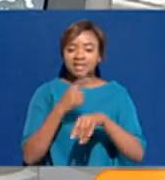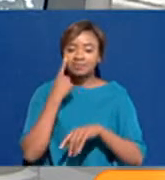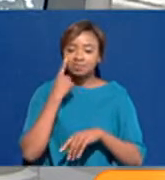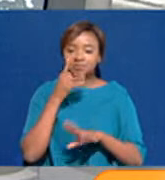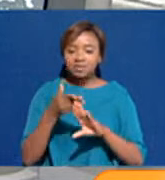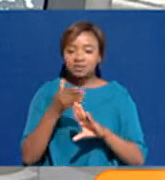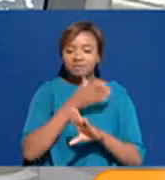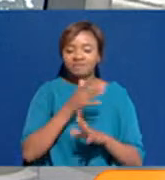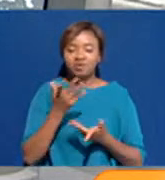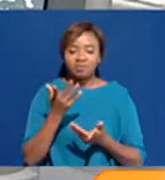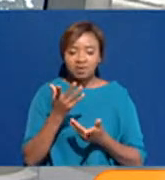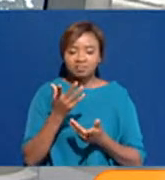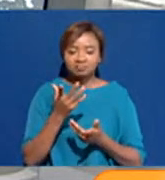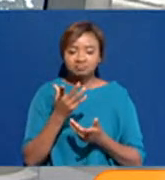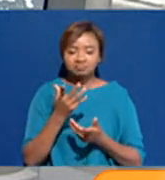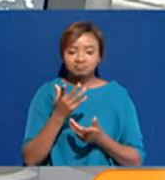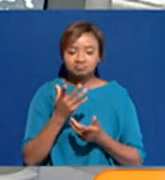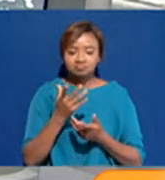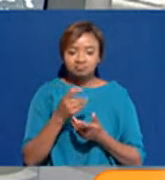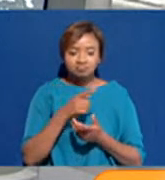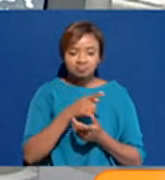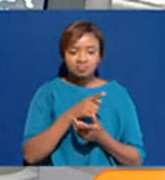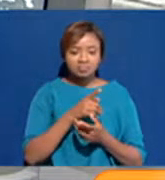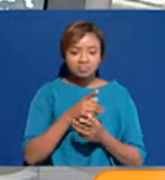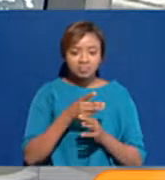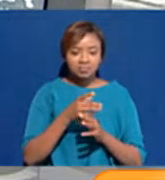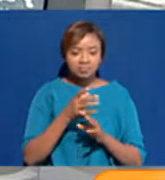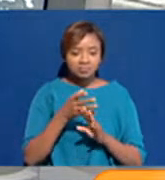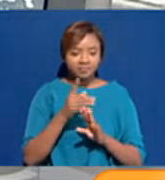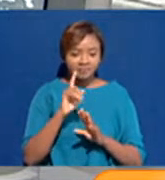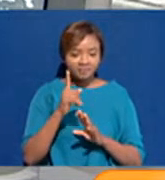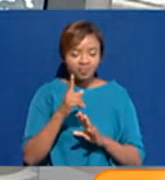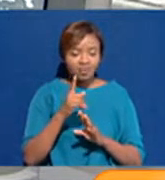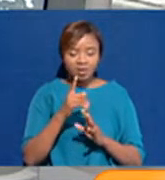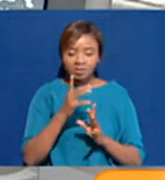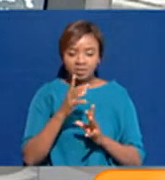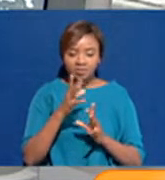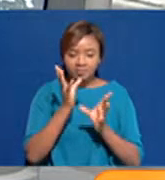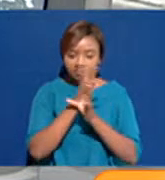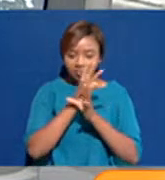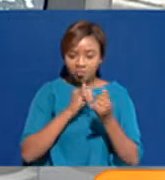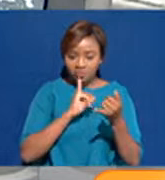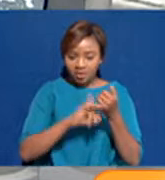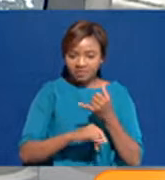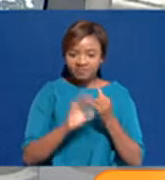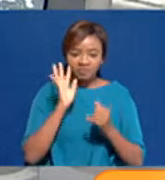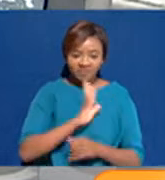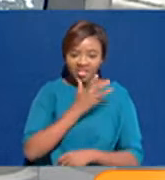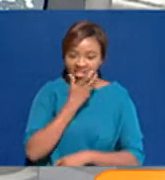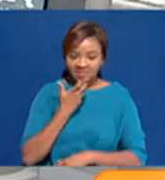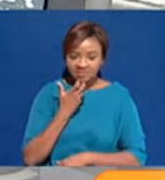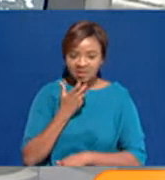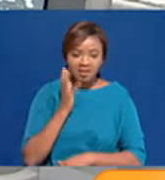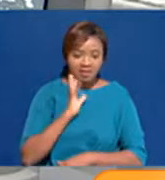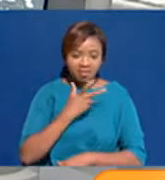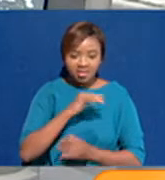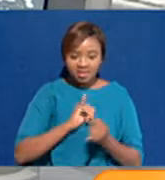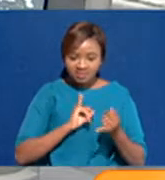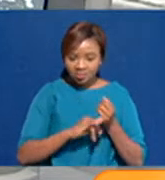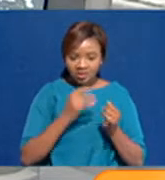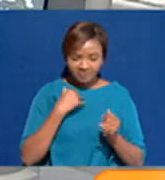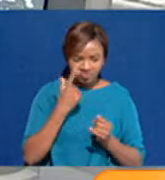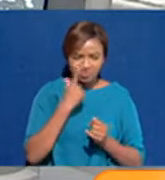yes, when you see the mother of the former president, herself, you know, a woman of stature in this